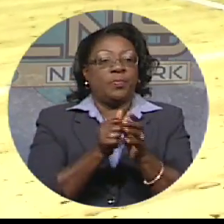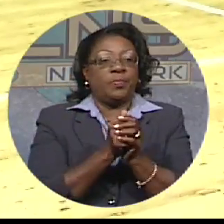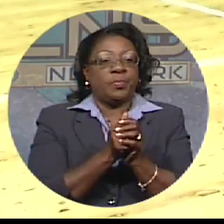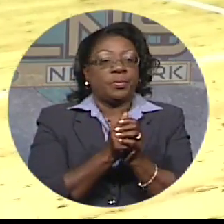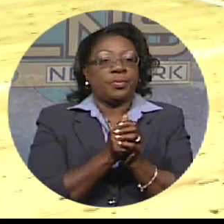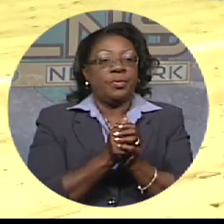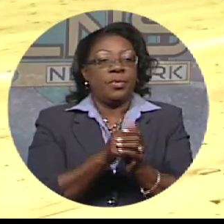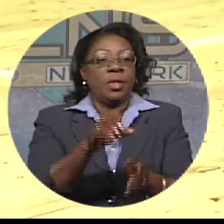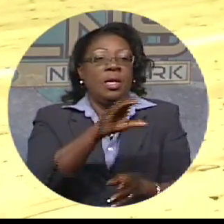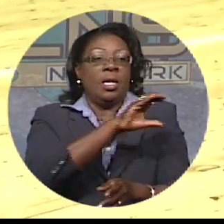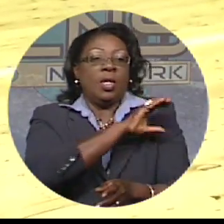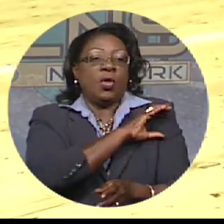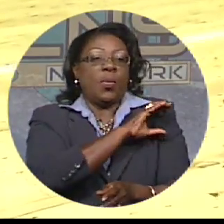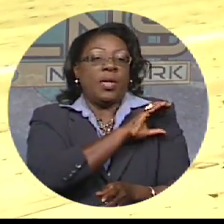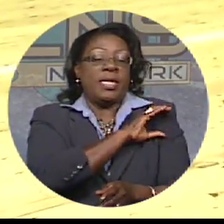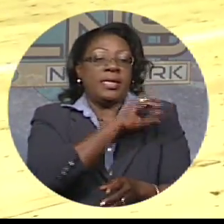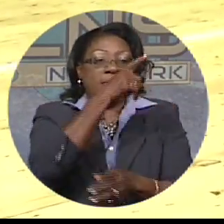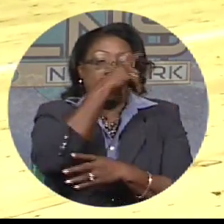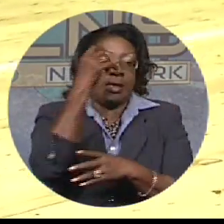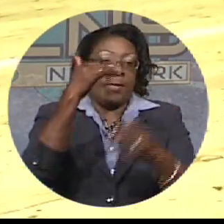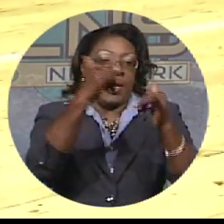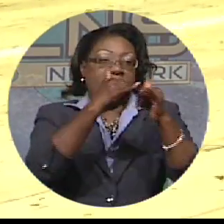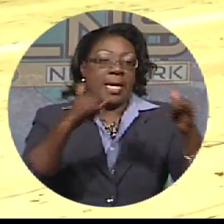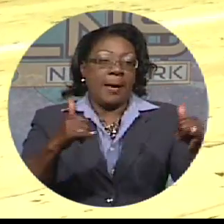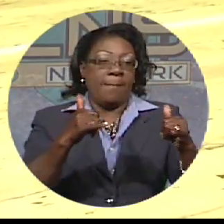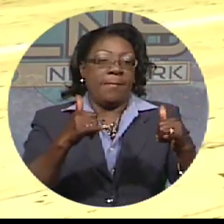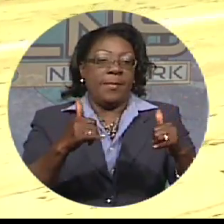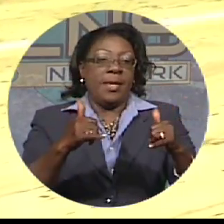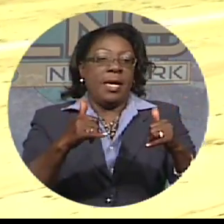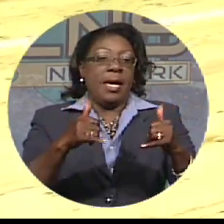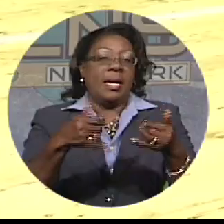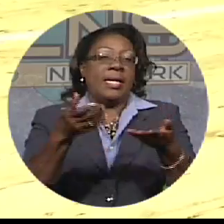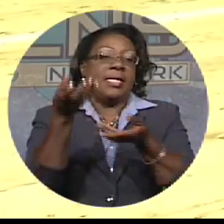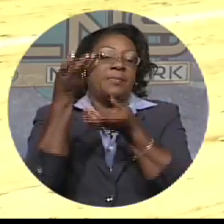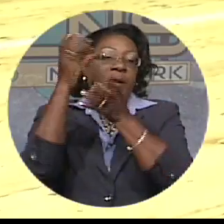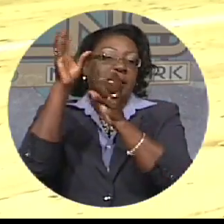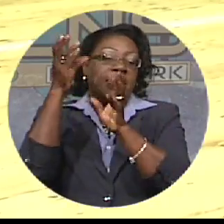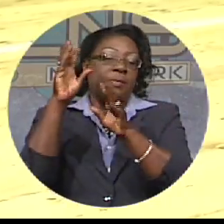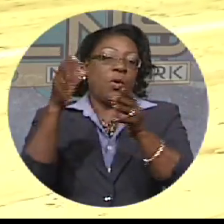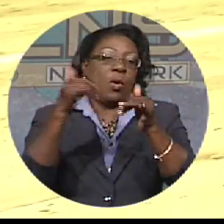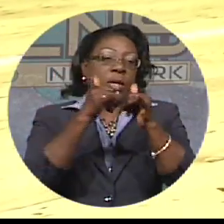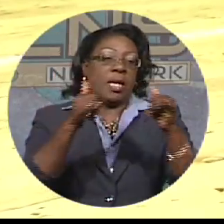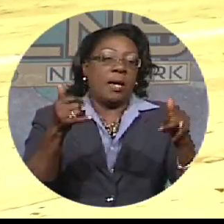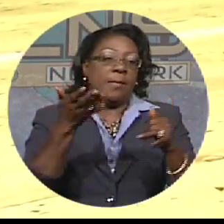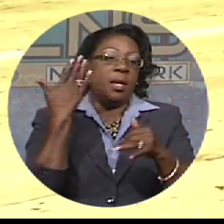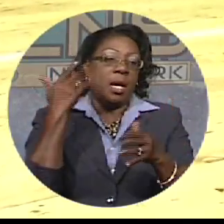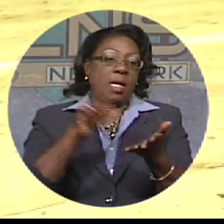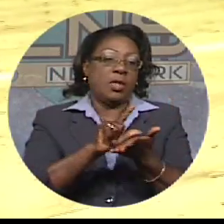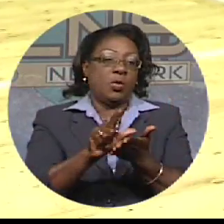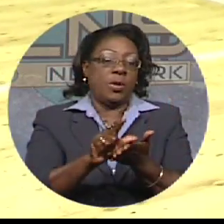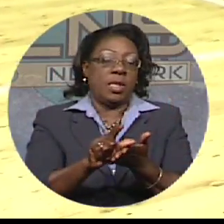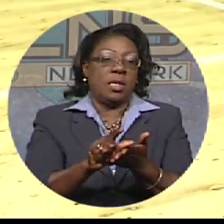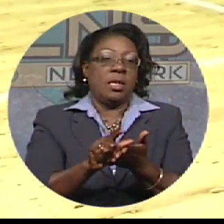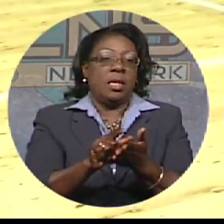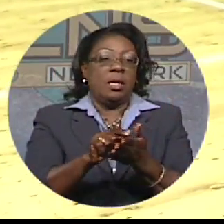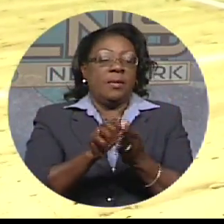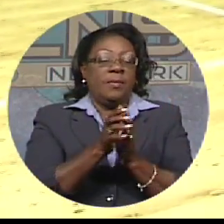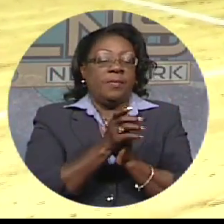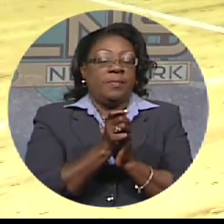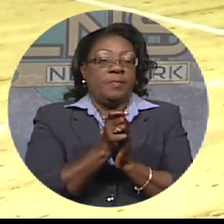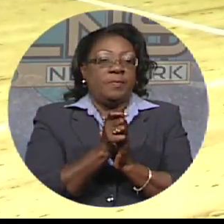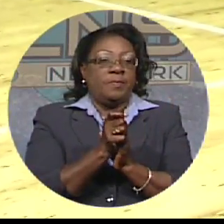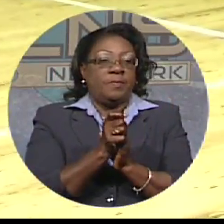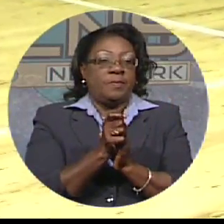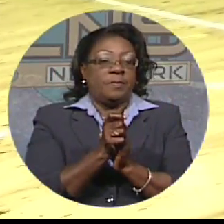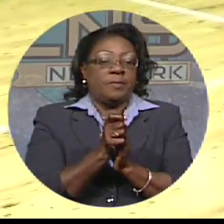Well, the police summer camp hosting its annual basketball tournament last week at the AF Idley Gym. And according to Press Liaison Officer